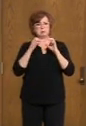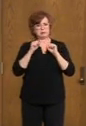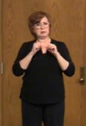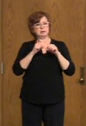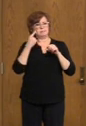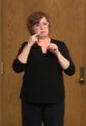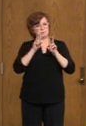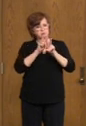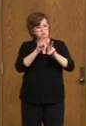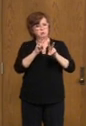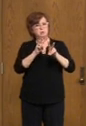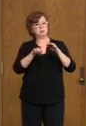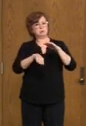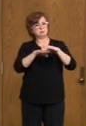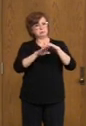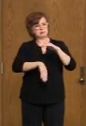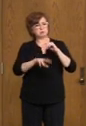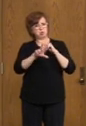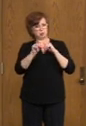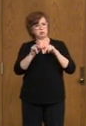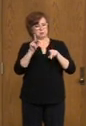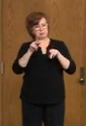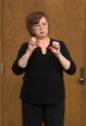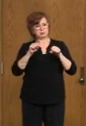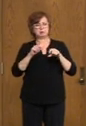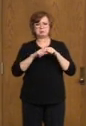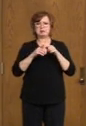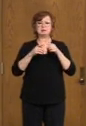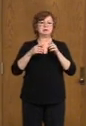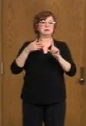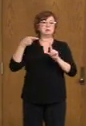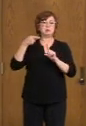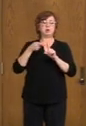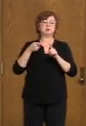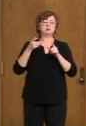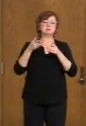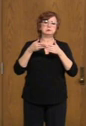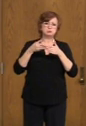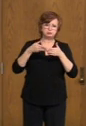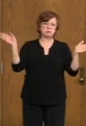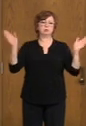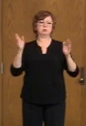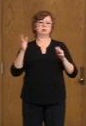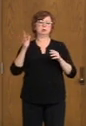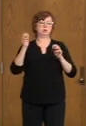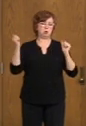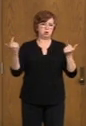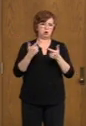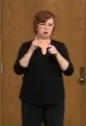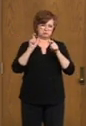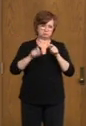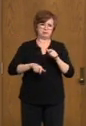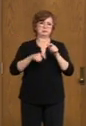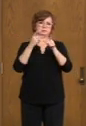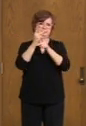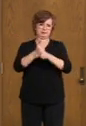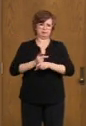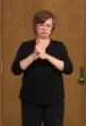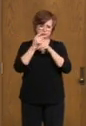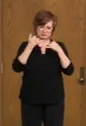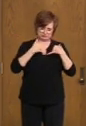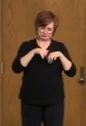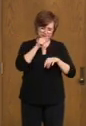very cautious, and I think if this current trend continues, 300